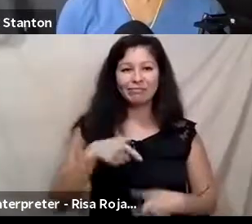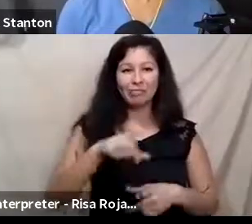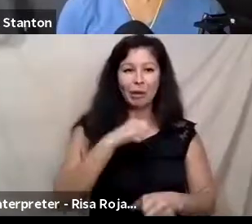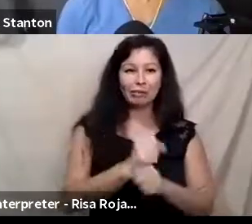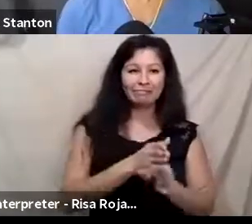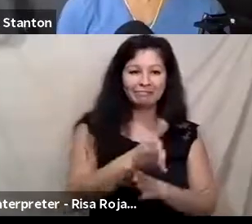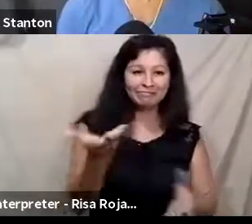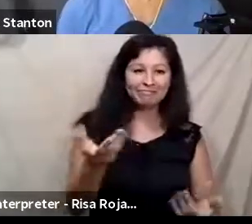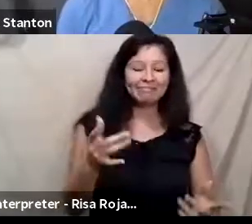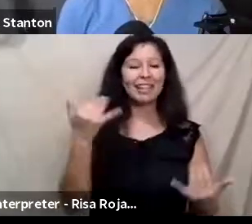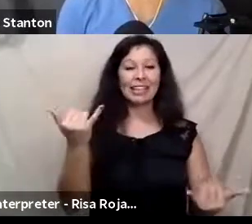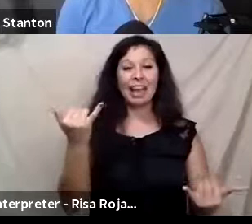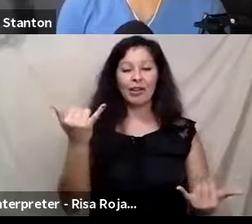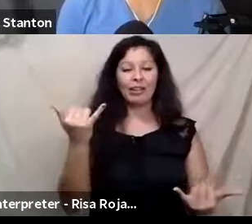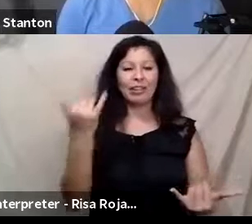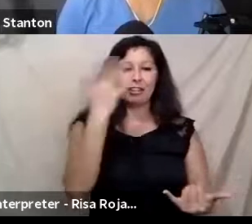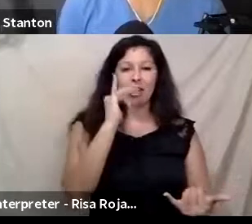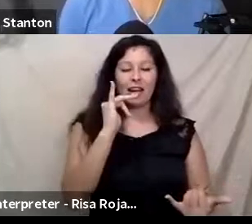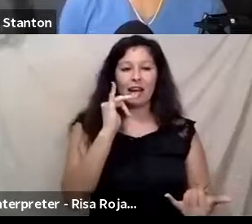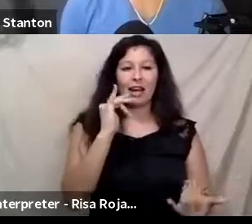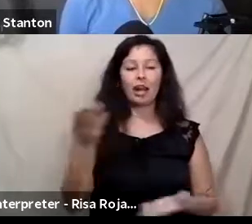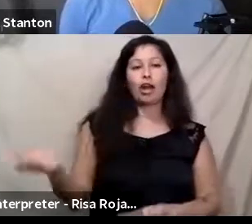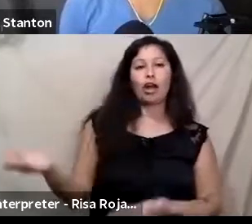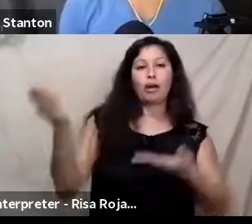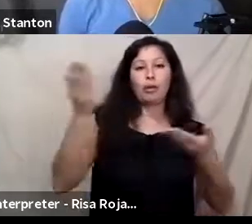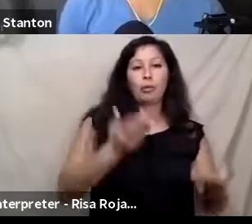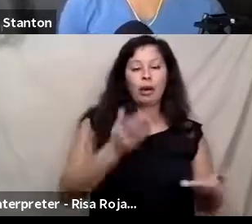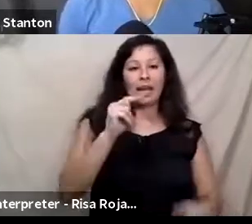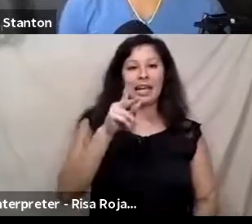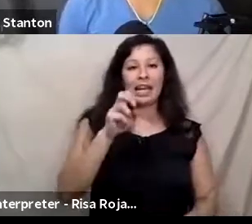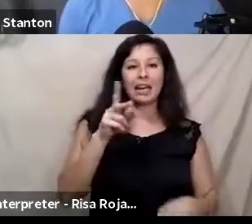career, now it's like, bring a Native person above the line.